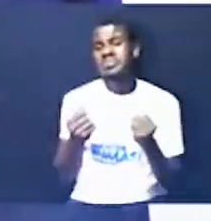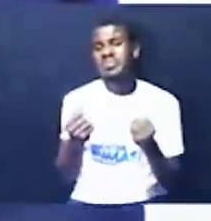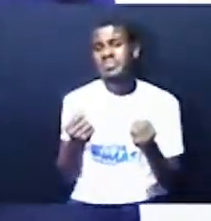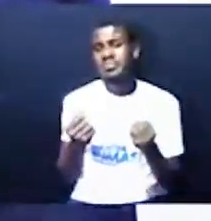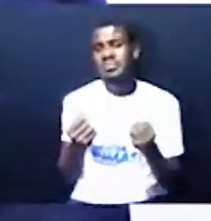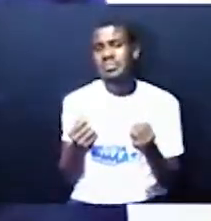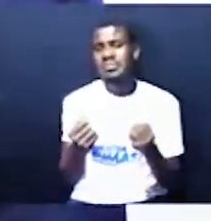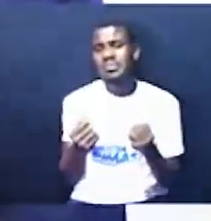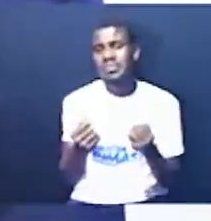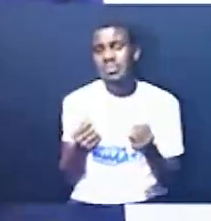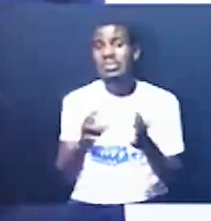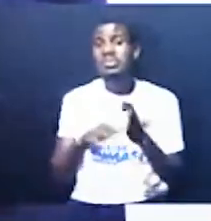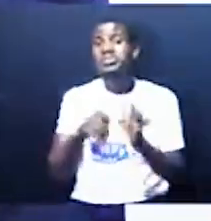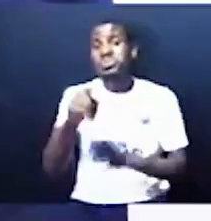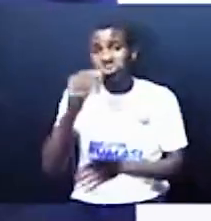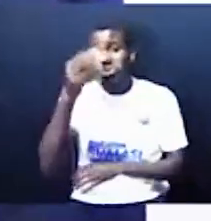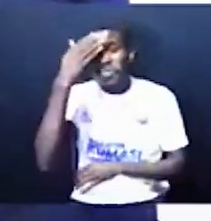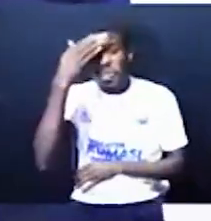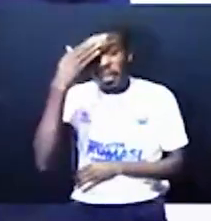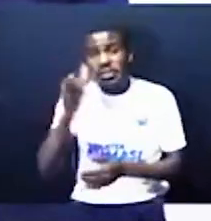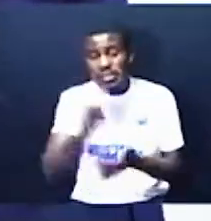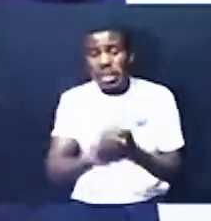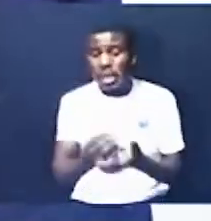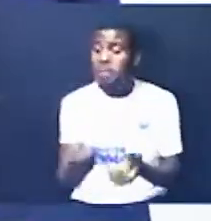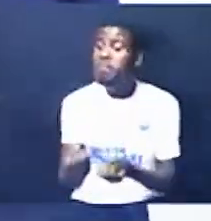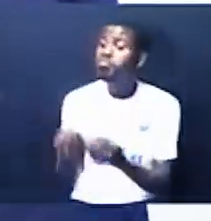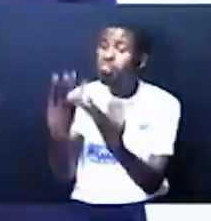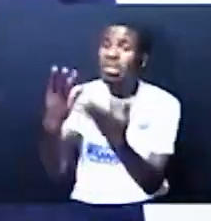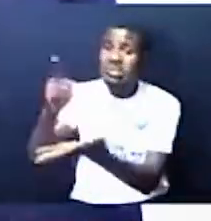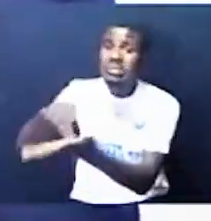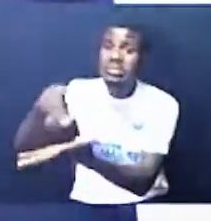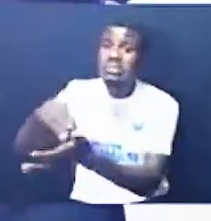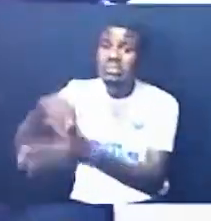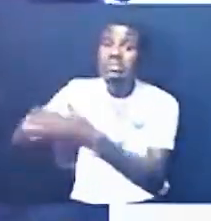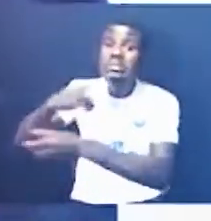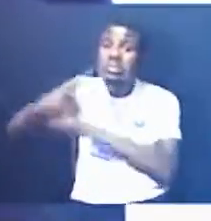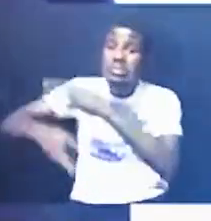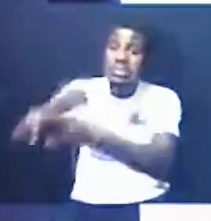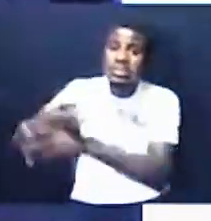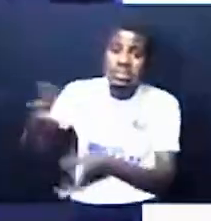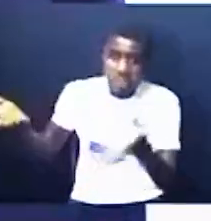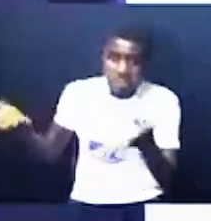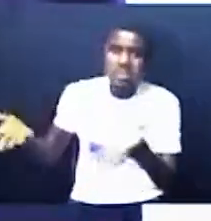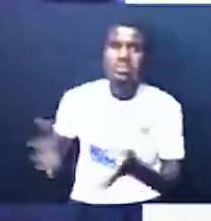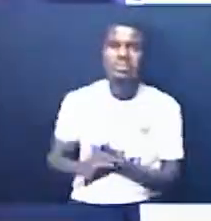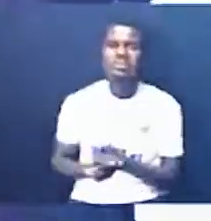that is where you know that there are so many doctors in this world.